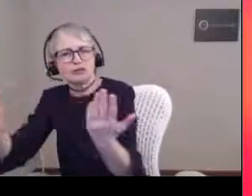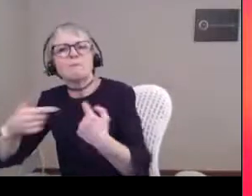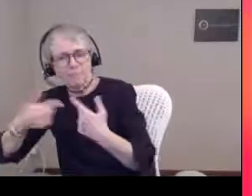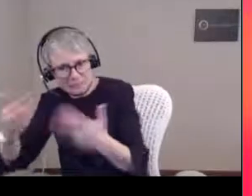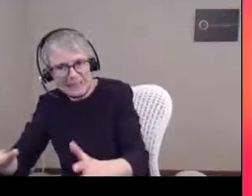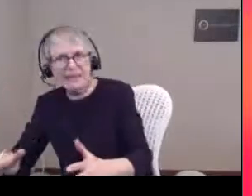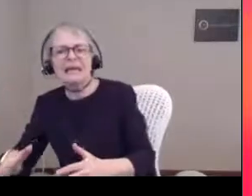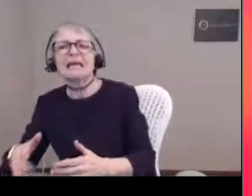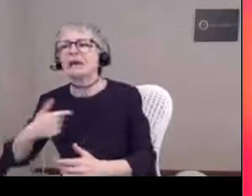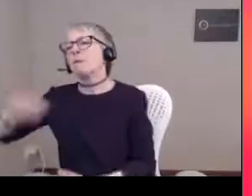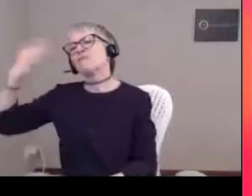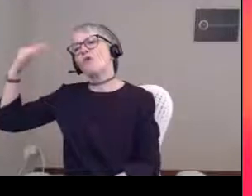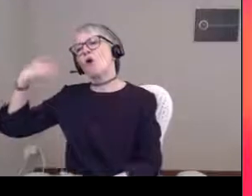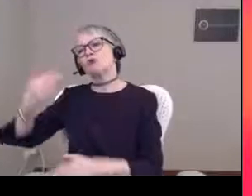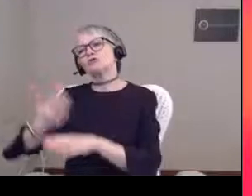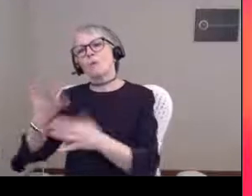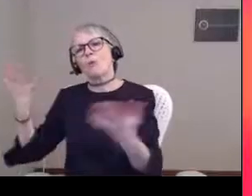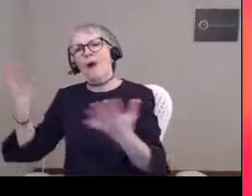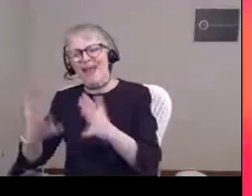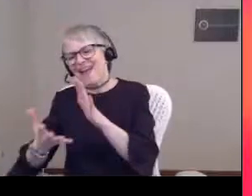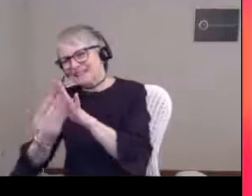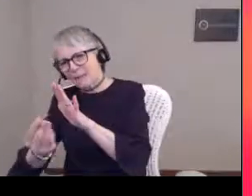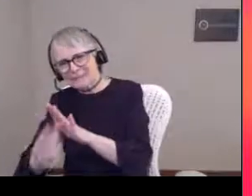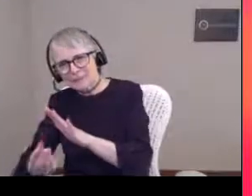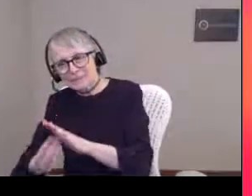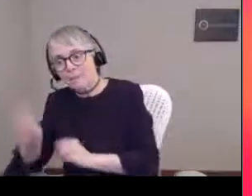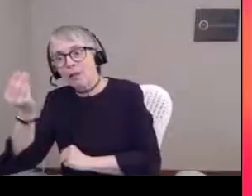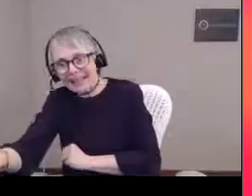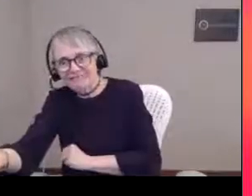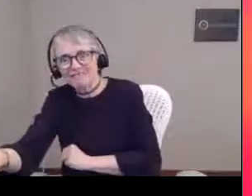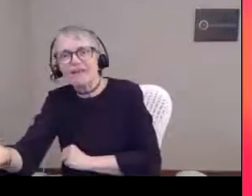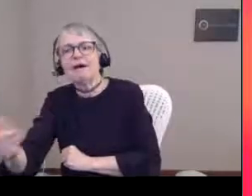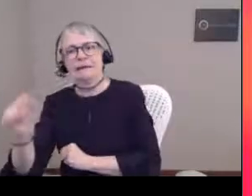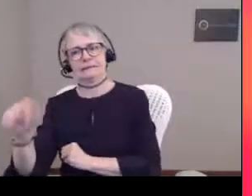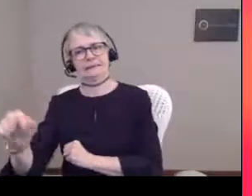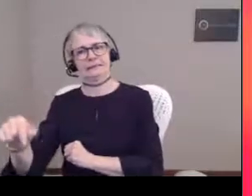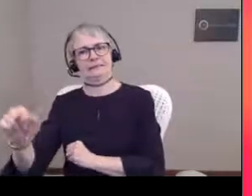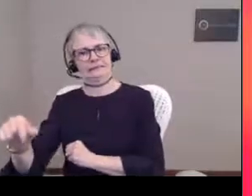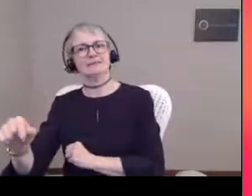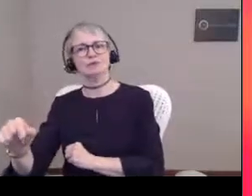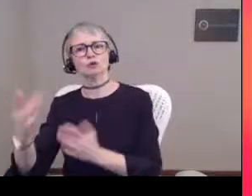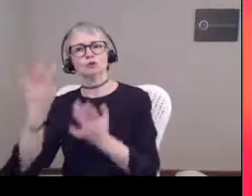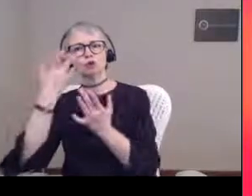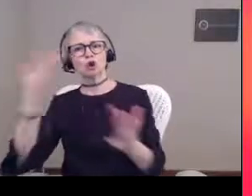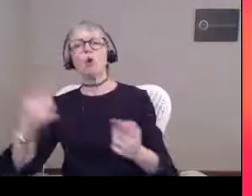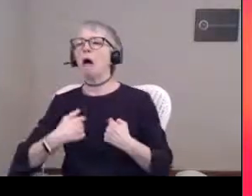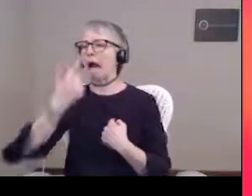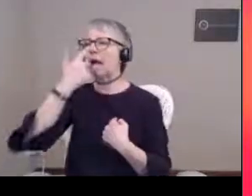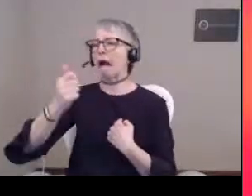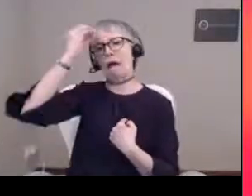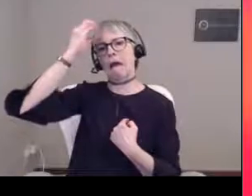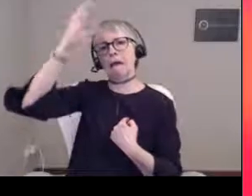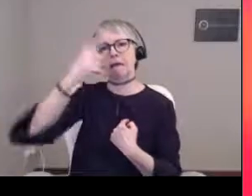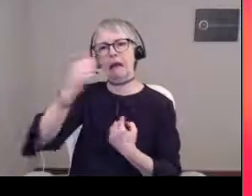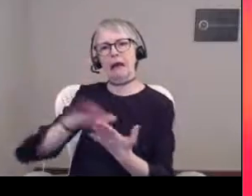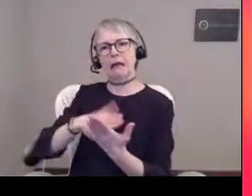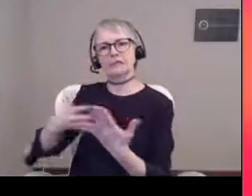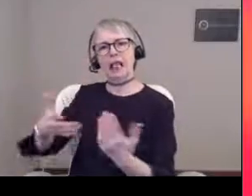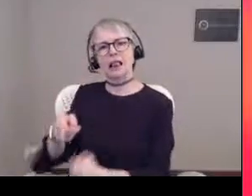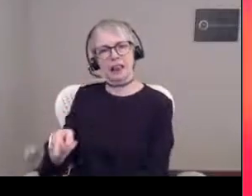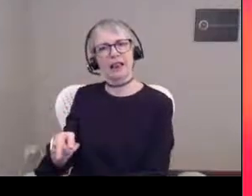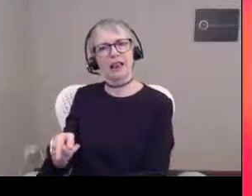So they have that, this candidate has that ability to use Excel at this level or whatever it might be. So I think it's really